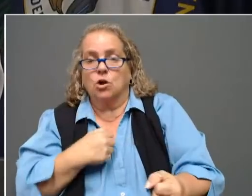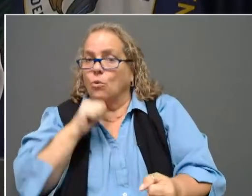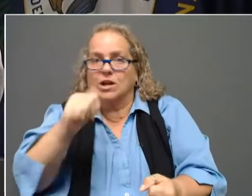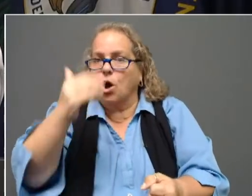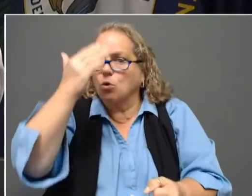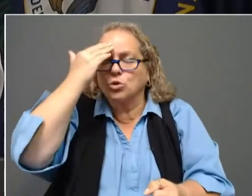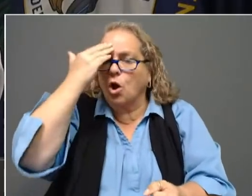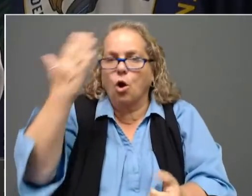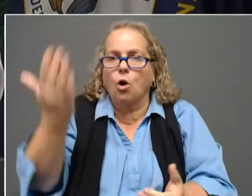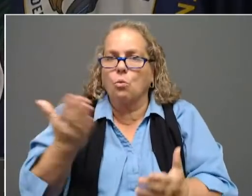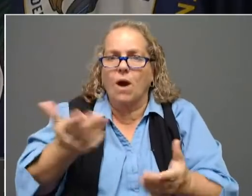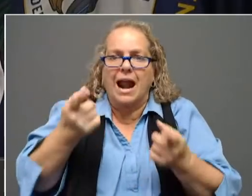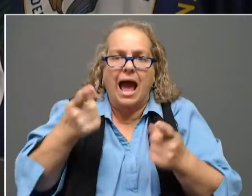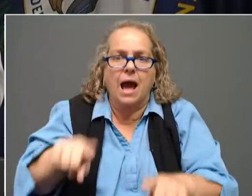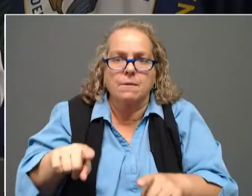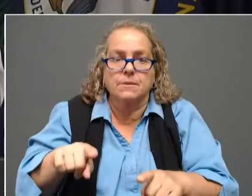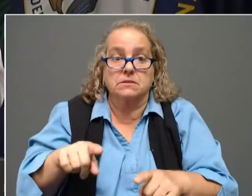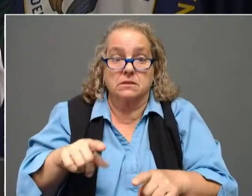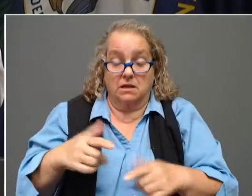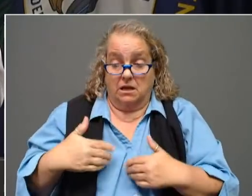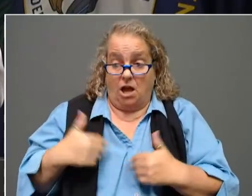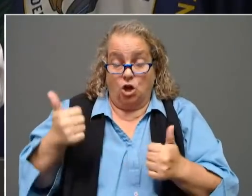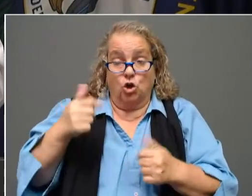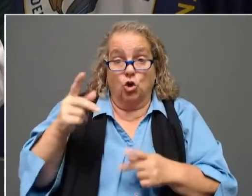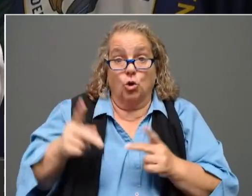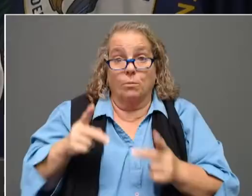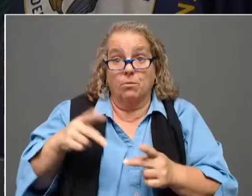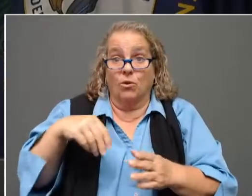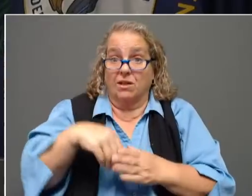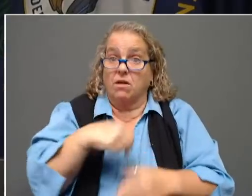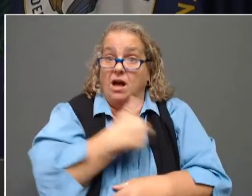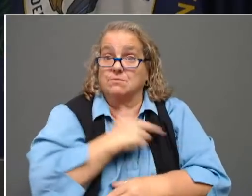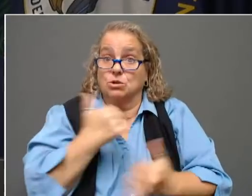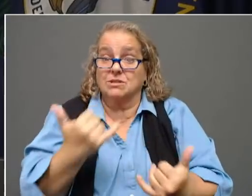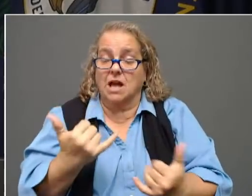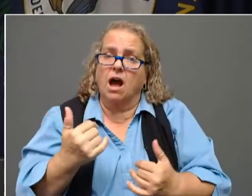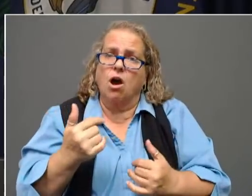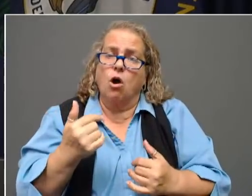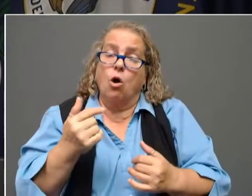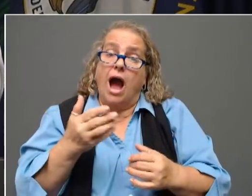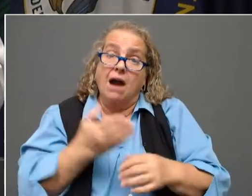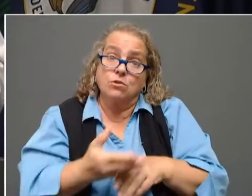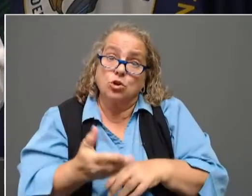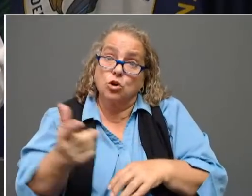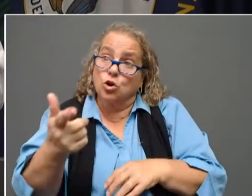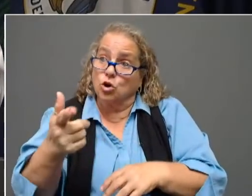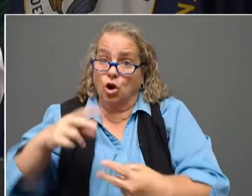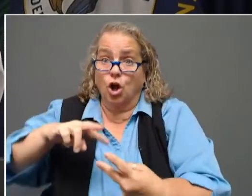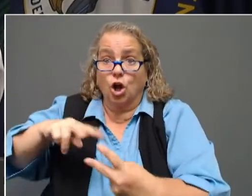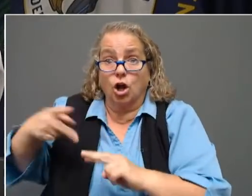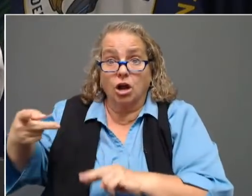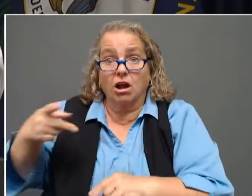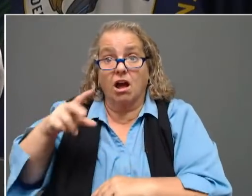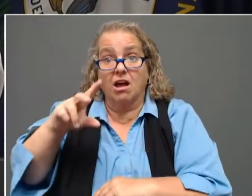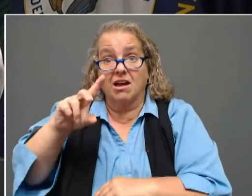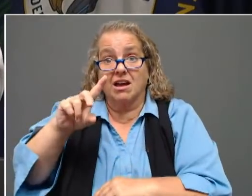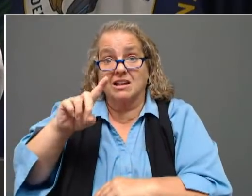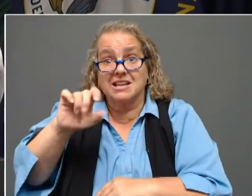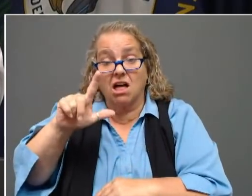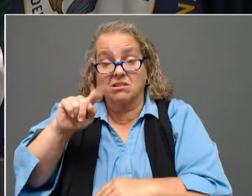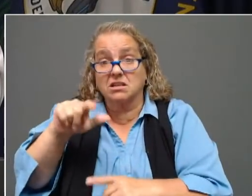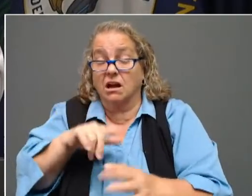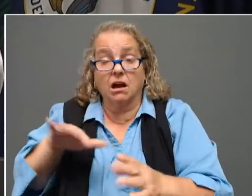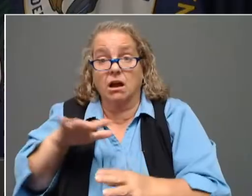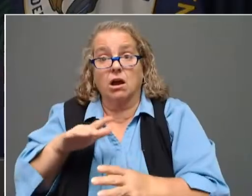younger people being a higher proportion of the hospitalizations. And let me just tell you, science is amazing and the things we can do for healthcare is